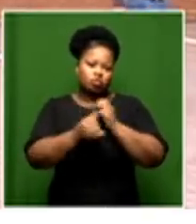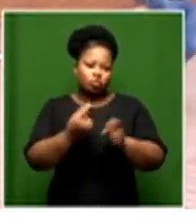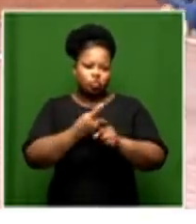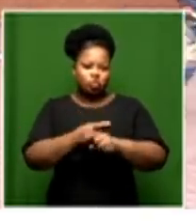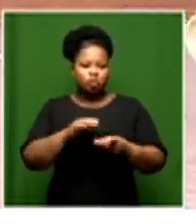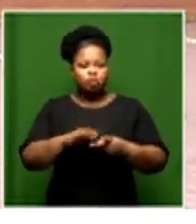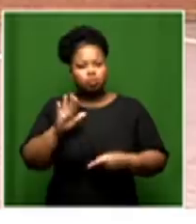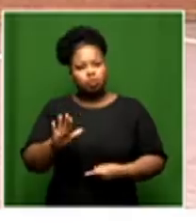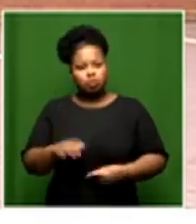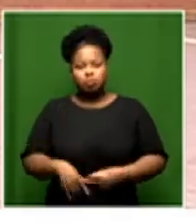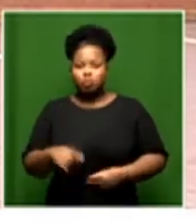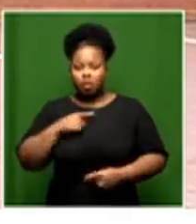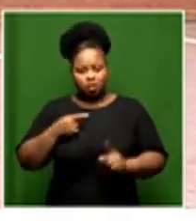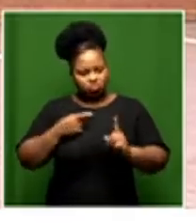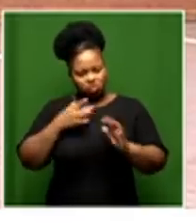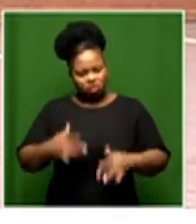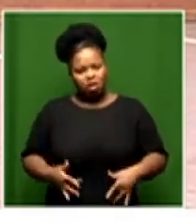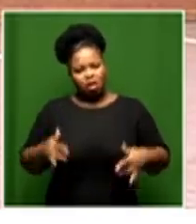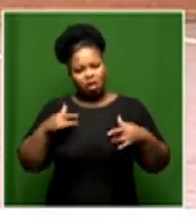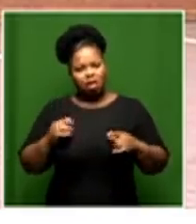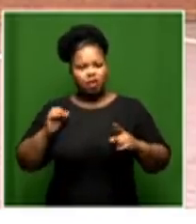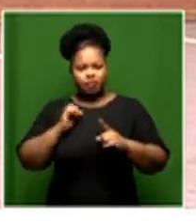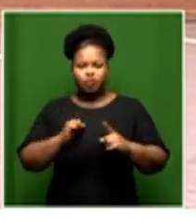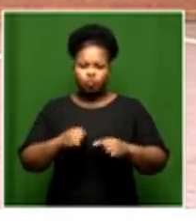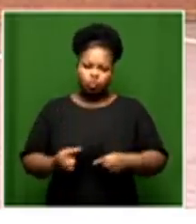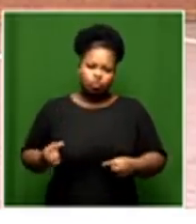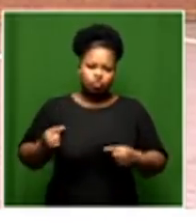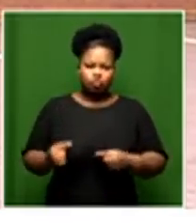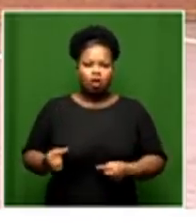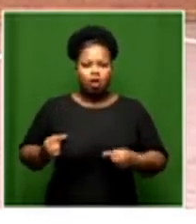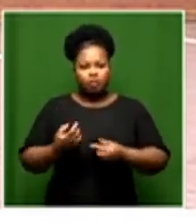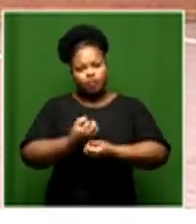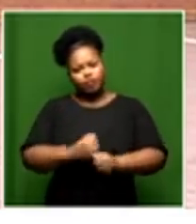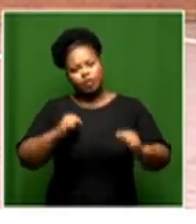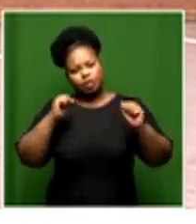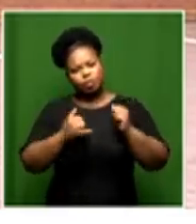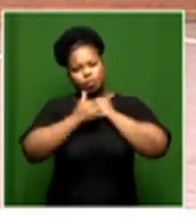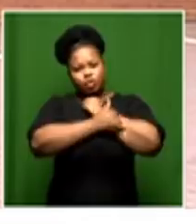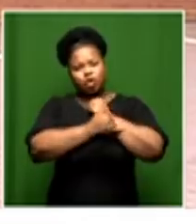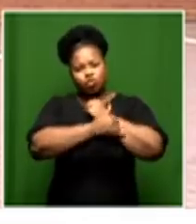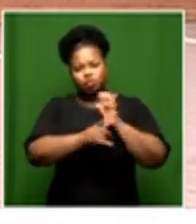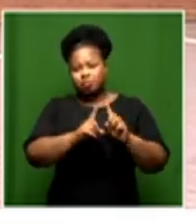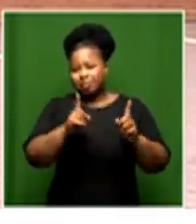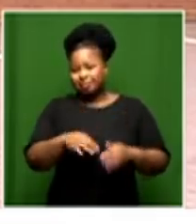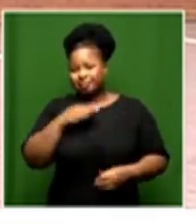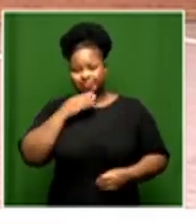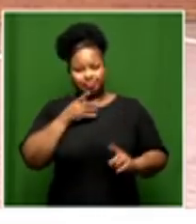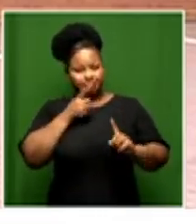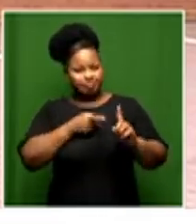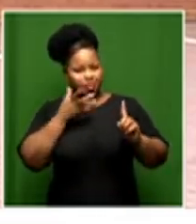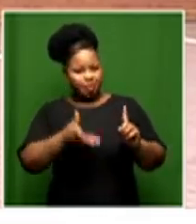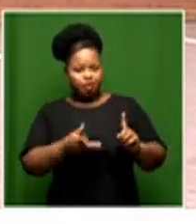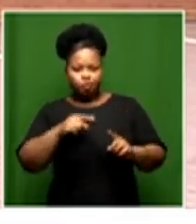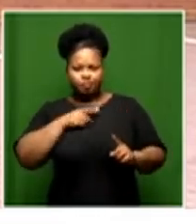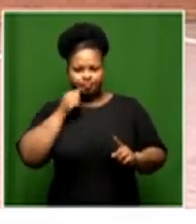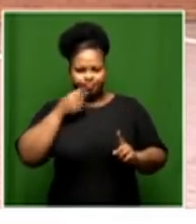as this was a man who dedicated his life to the struggle for freedom in the country. And not only that, I mean, he was labeled as